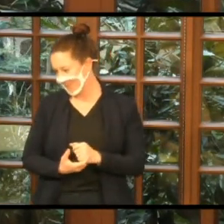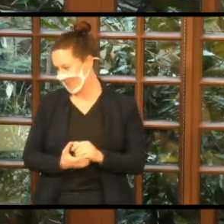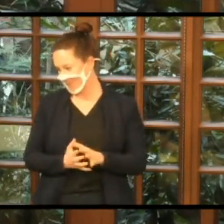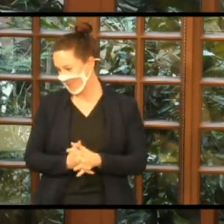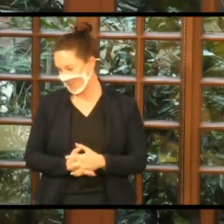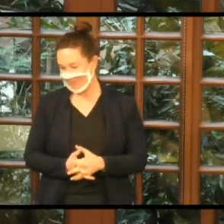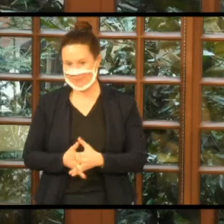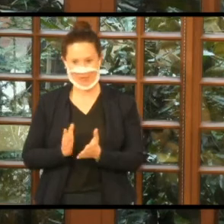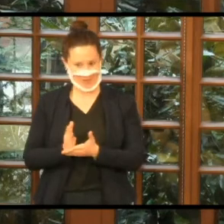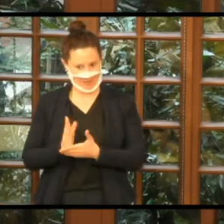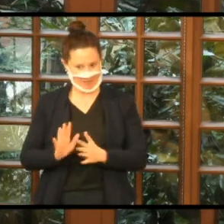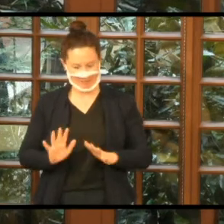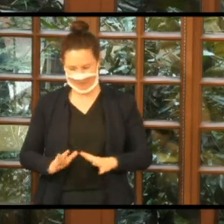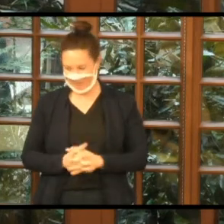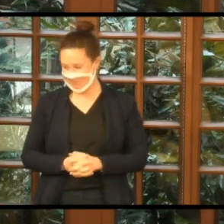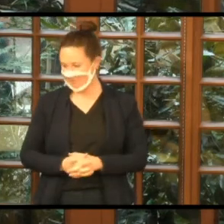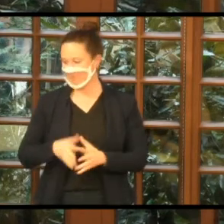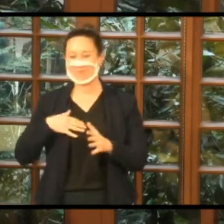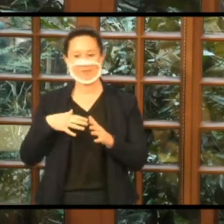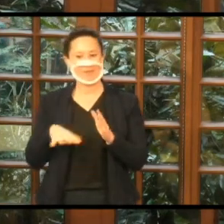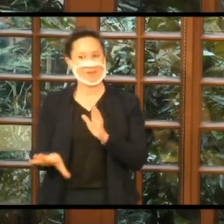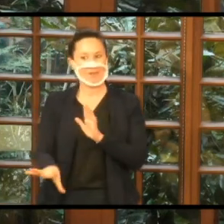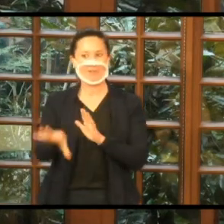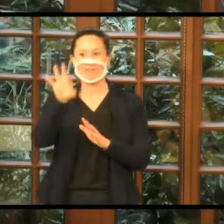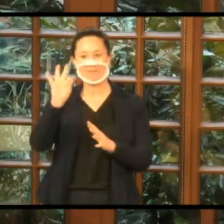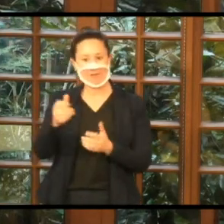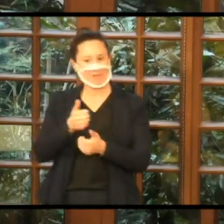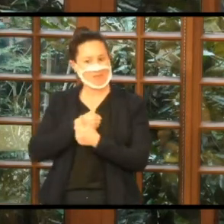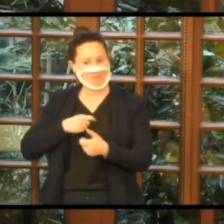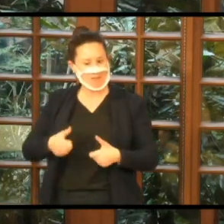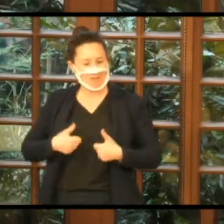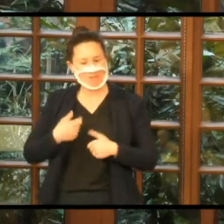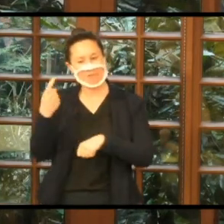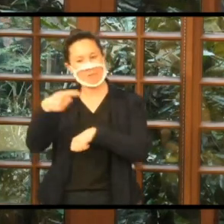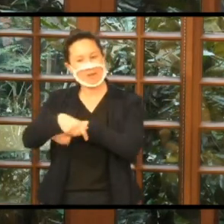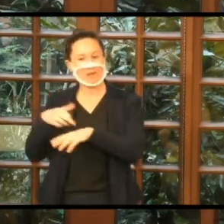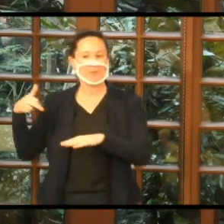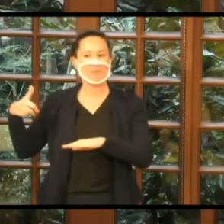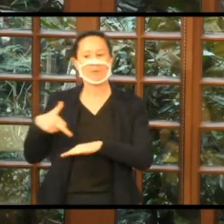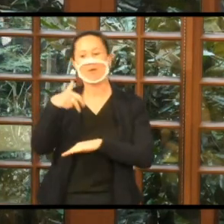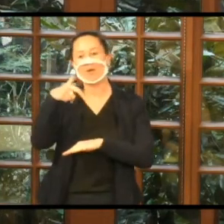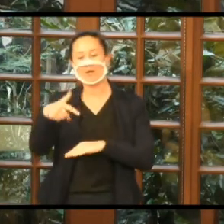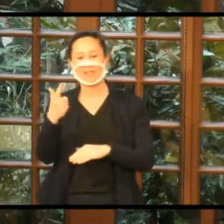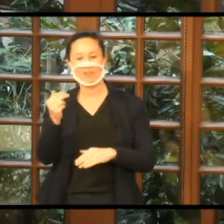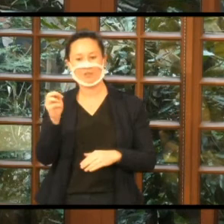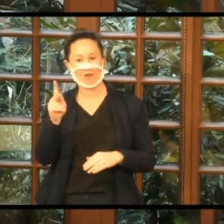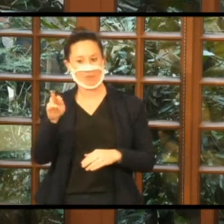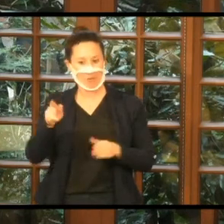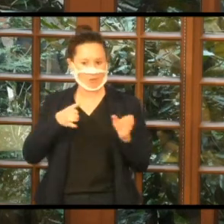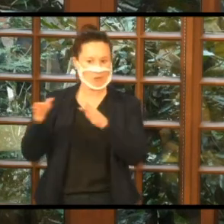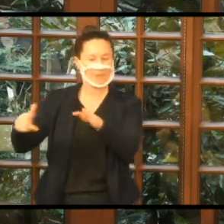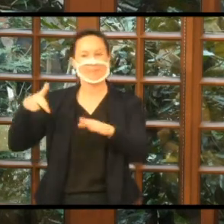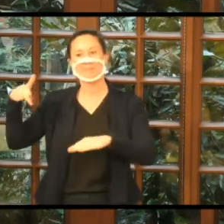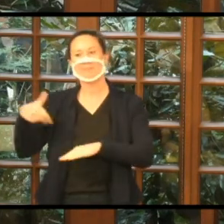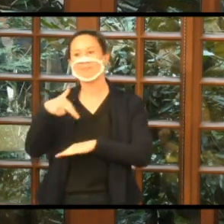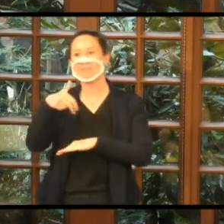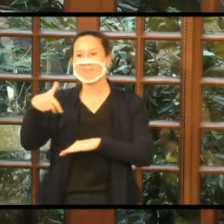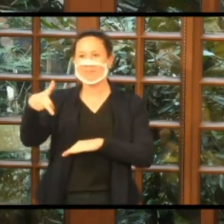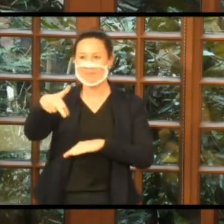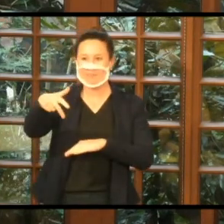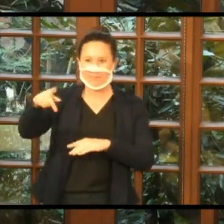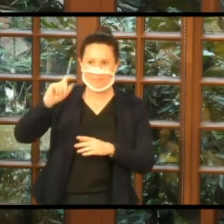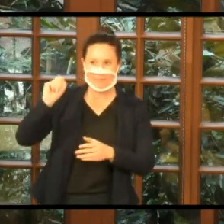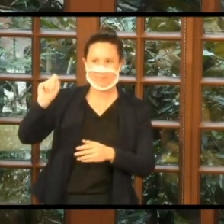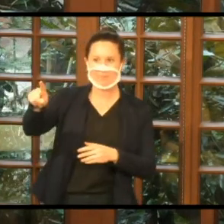right. I discovered the love of my life after walking one night in a daze down Geronimo Street. Nothing was as I